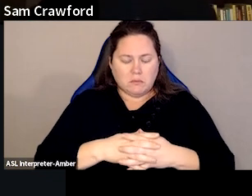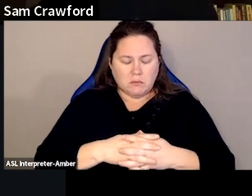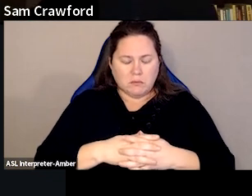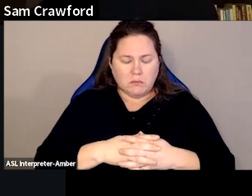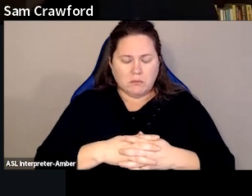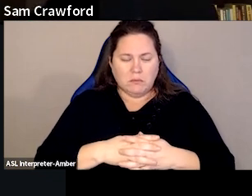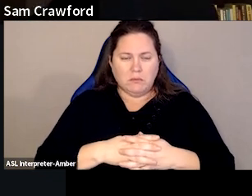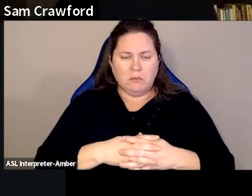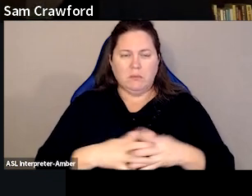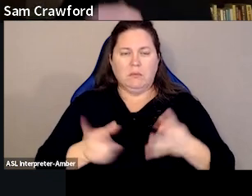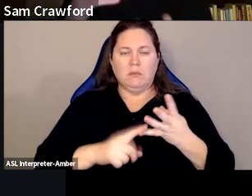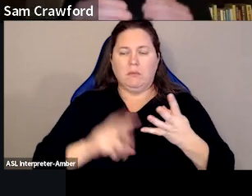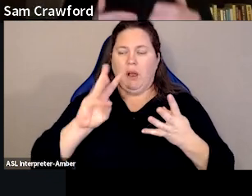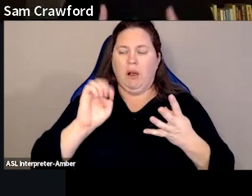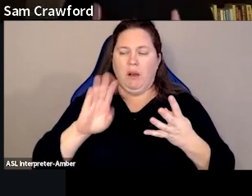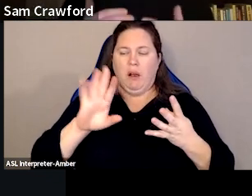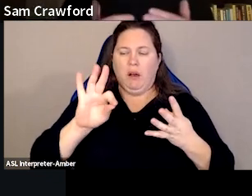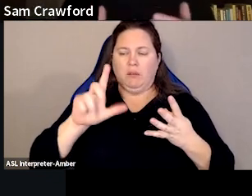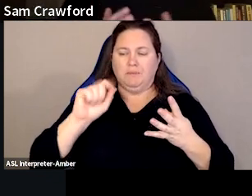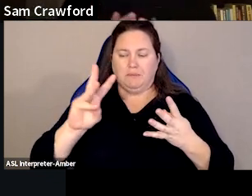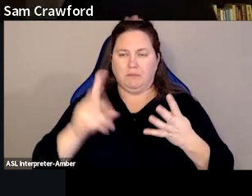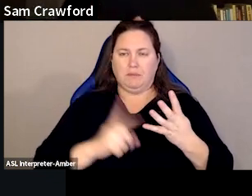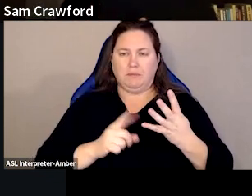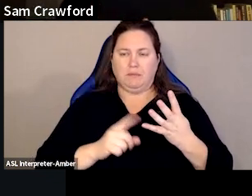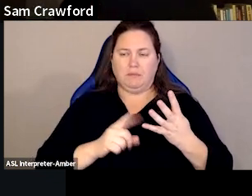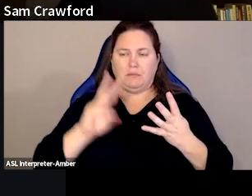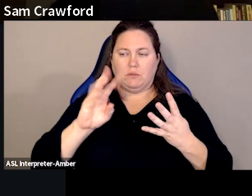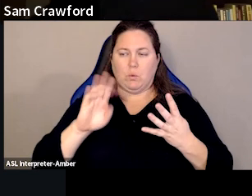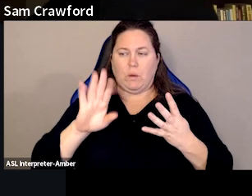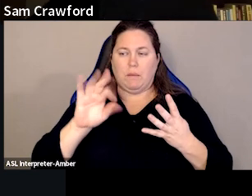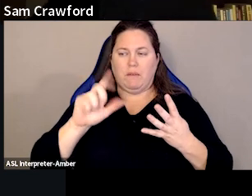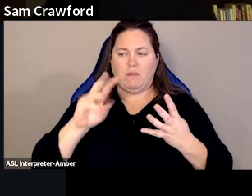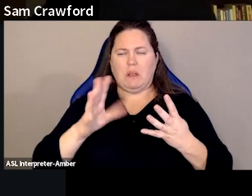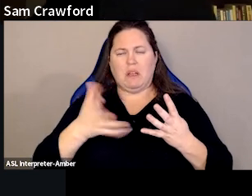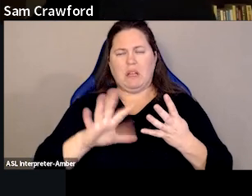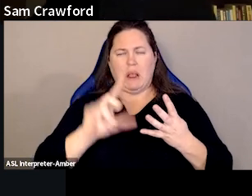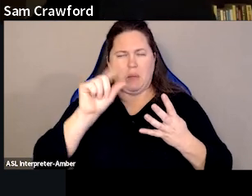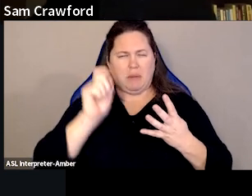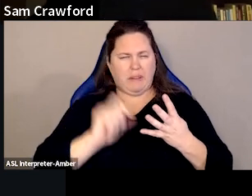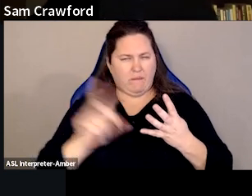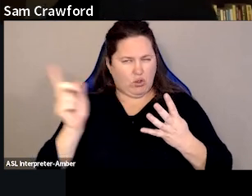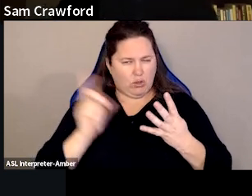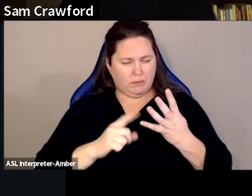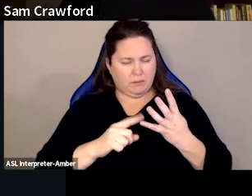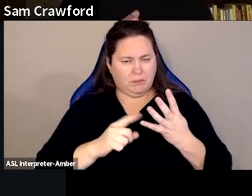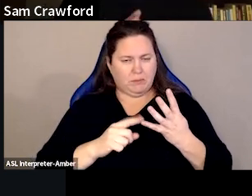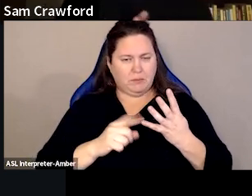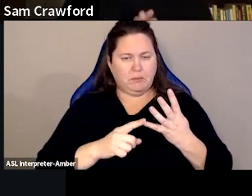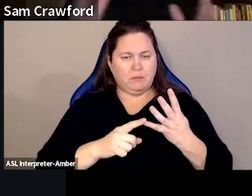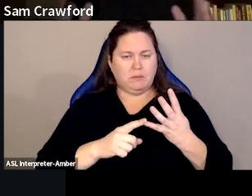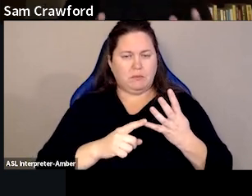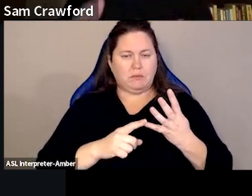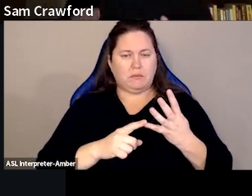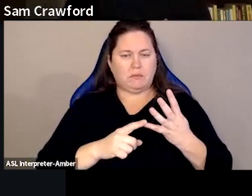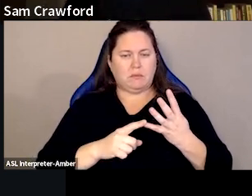Then we've got Webflow. So Webflow is a little bit different to these three. And basically, I find it